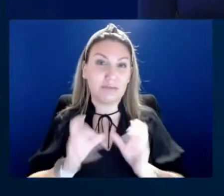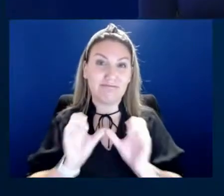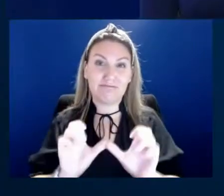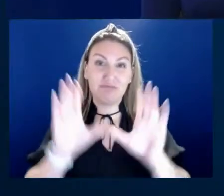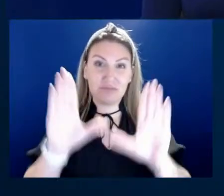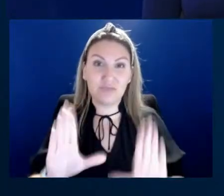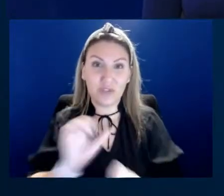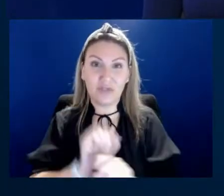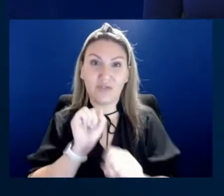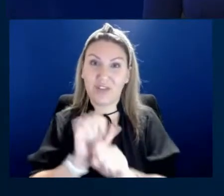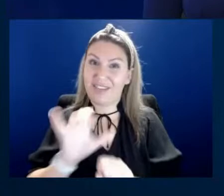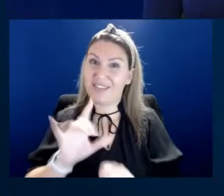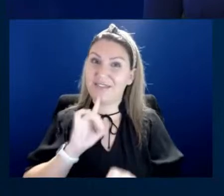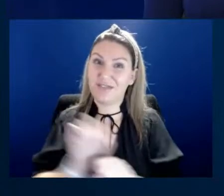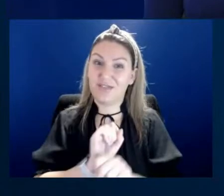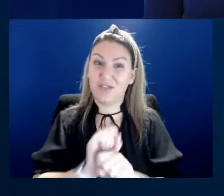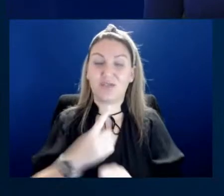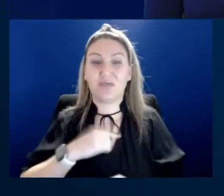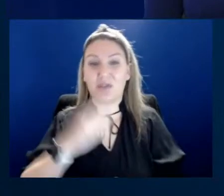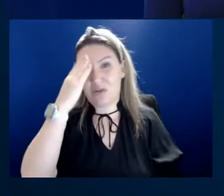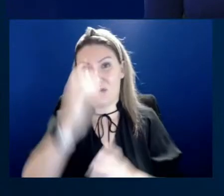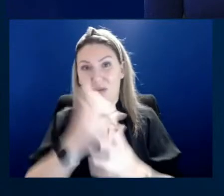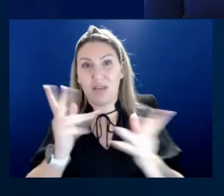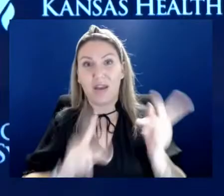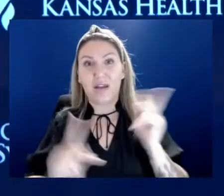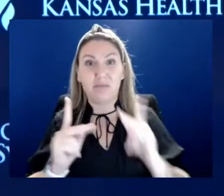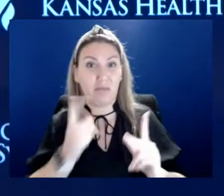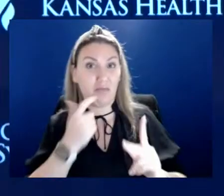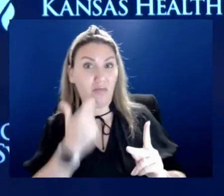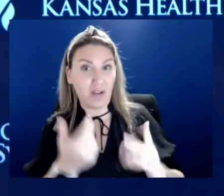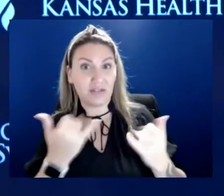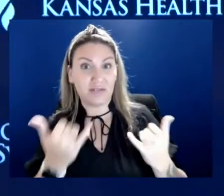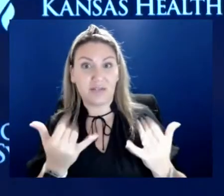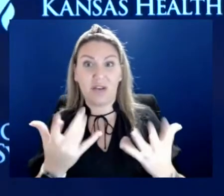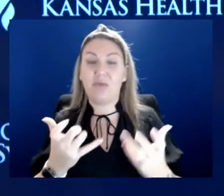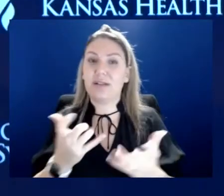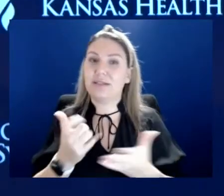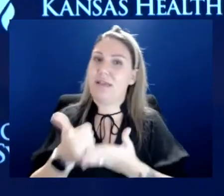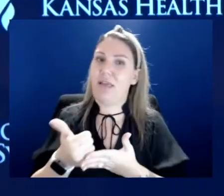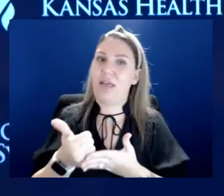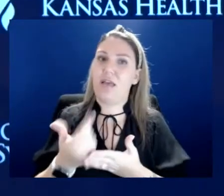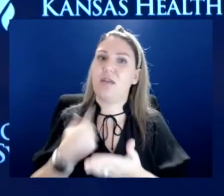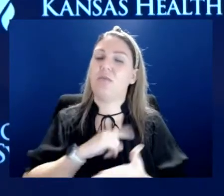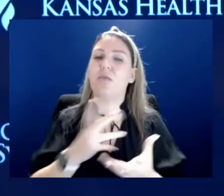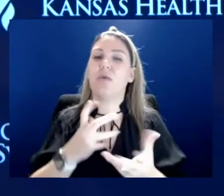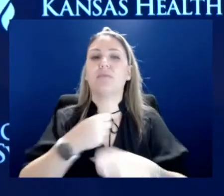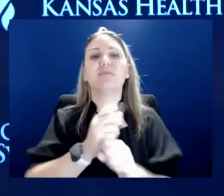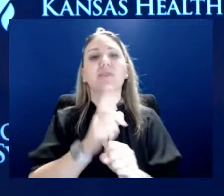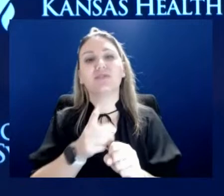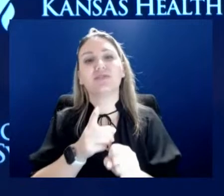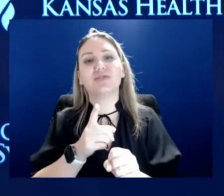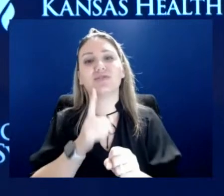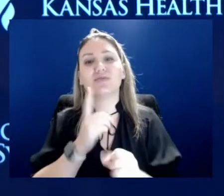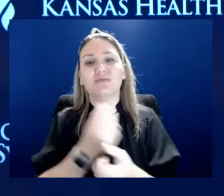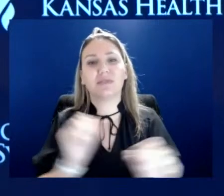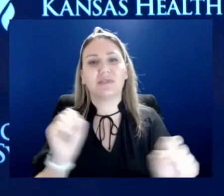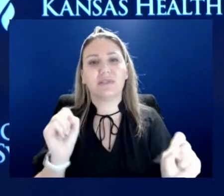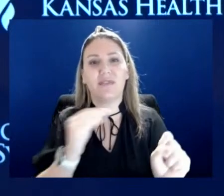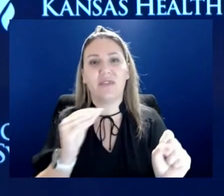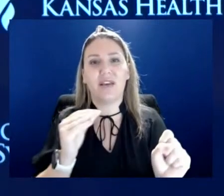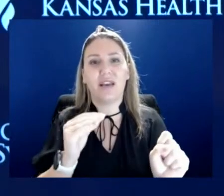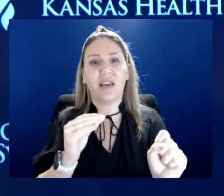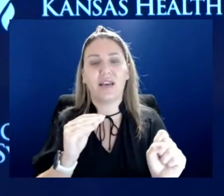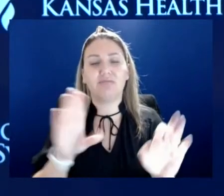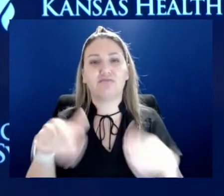sure. Yeah. We know a lot of you that are watching right now are going to want to help. So we want to make sure that we are safe and that we are getting our donations to the